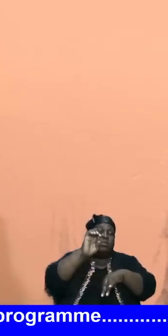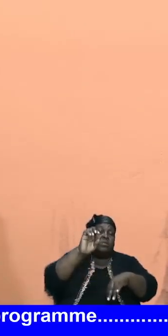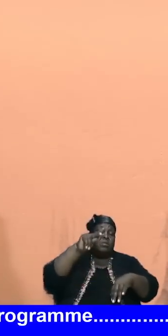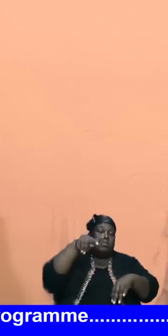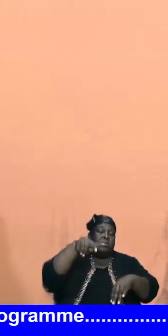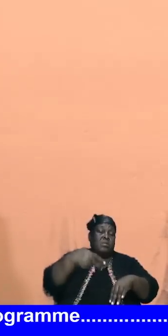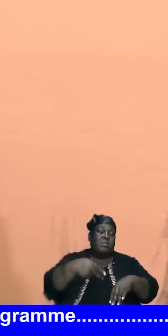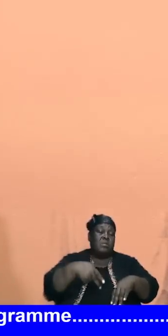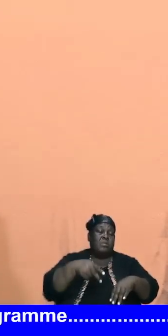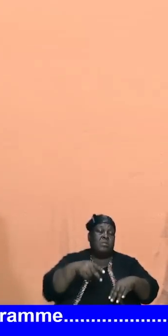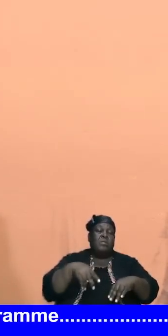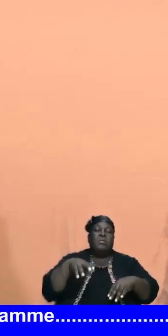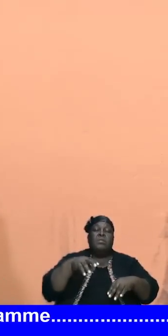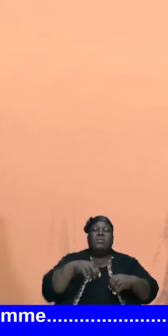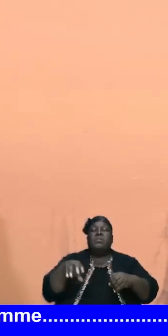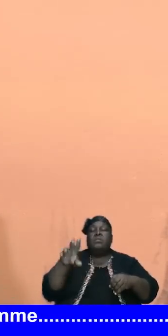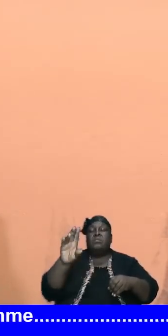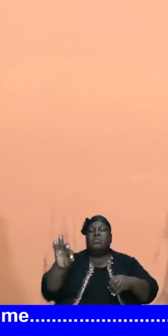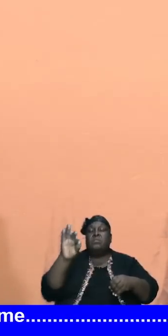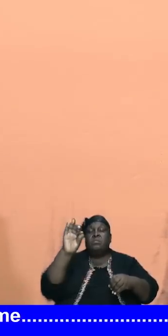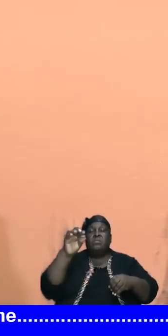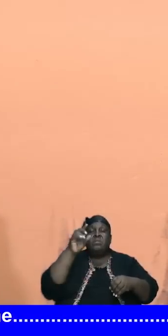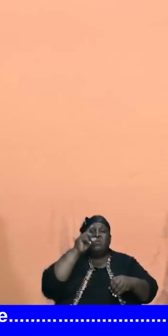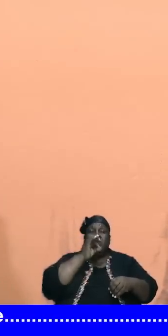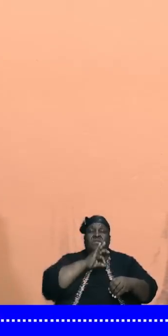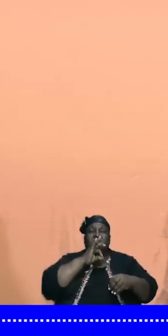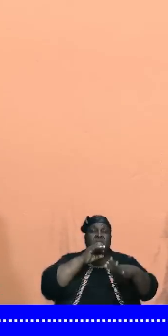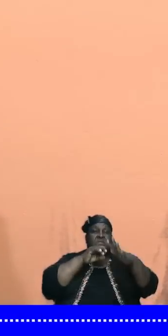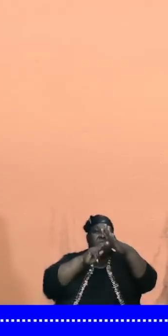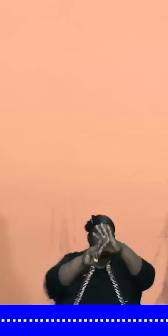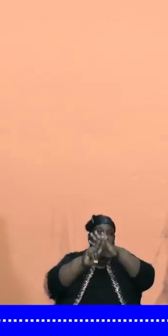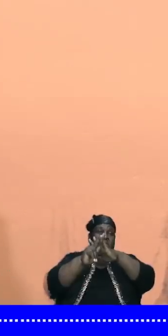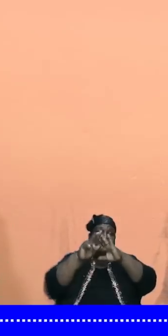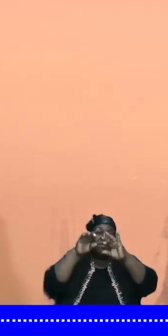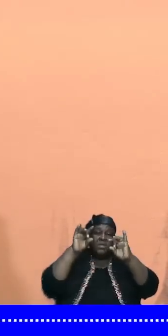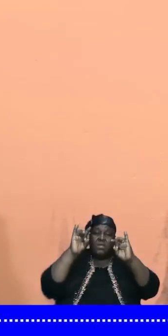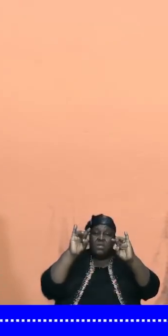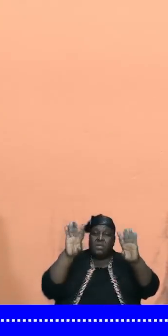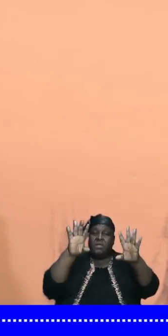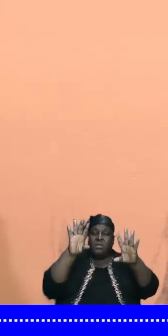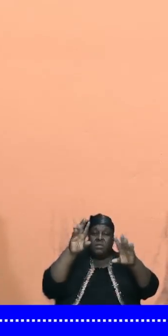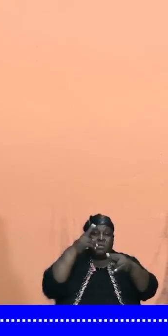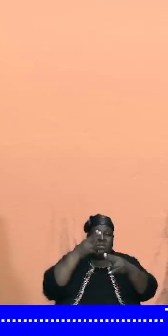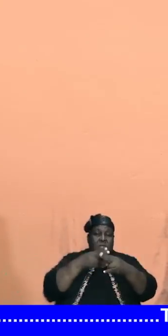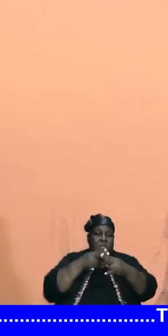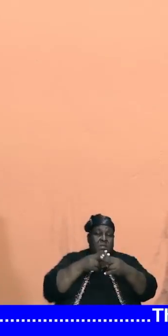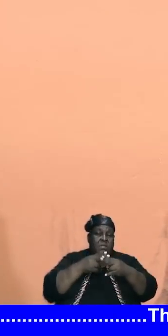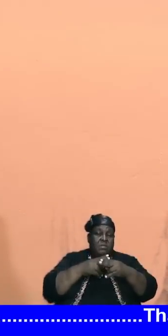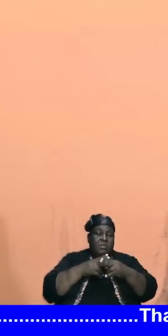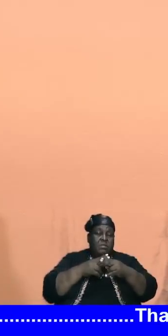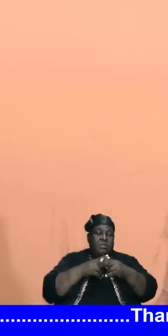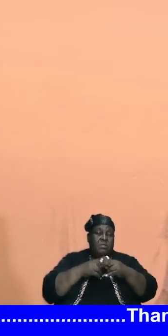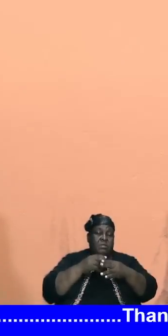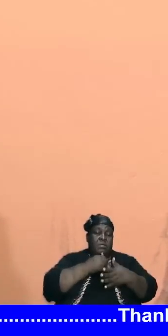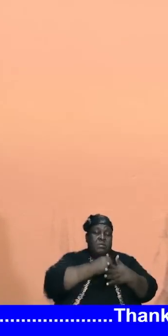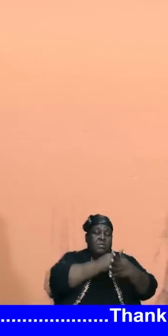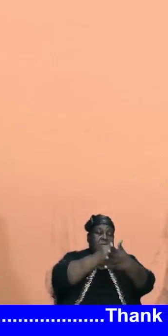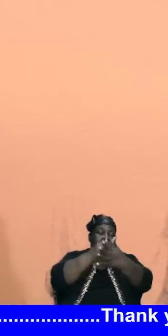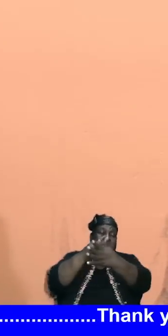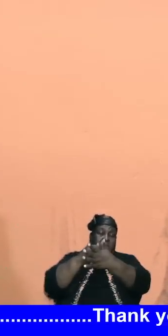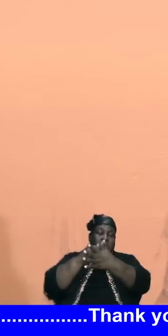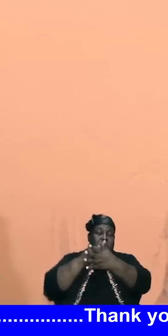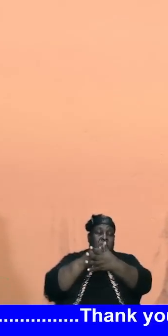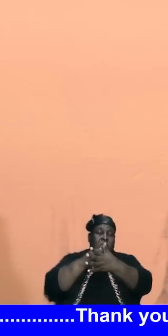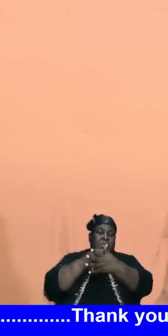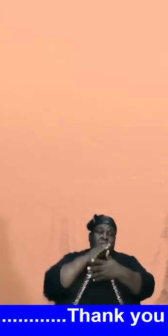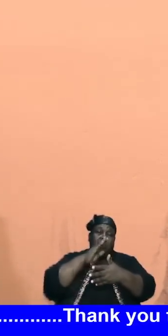was able to pick up false apostles and they hated the deeds of the Nicolaitans. Help us, Lord Jesus, to be at the